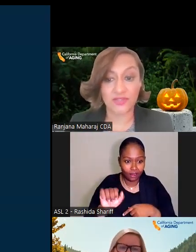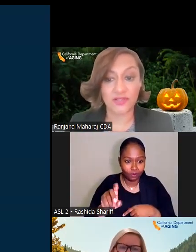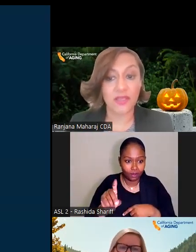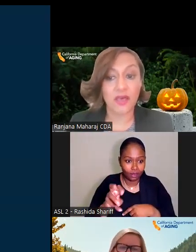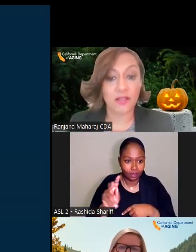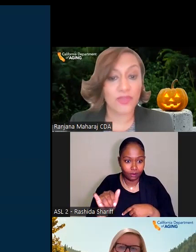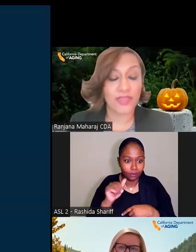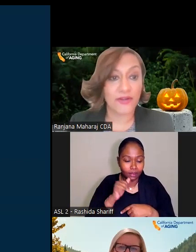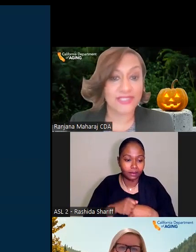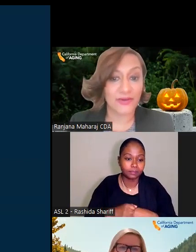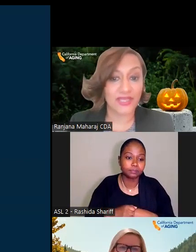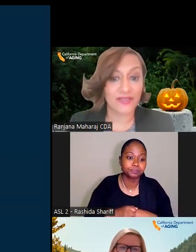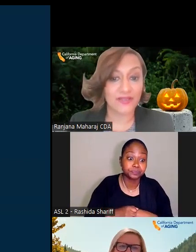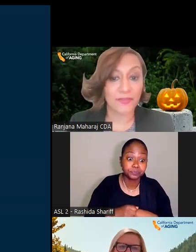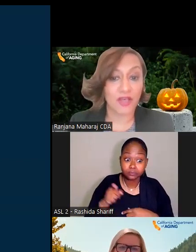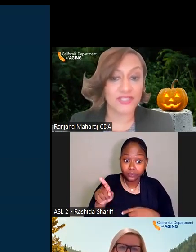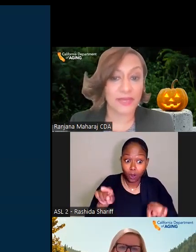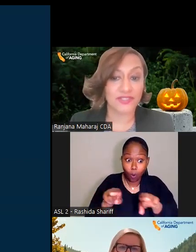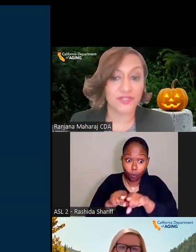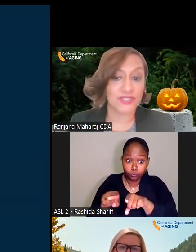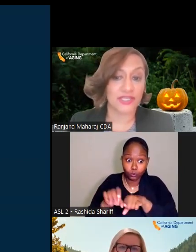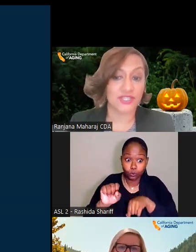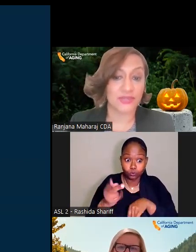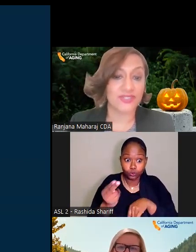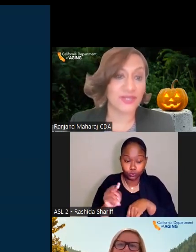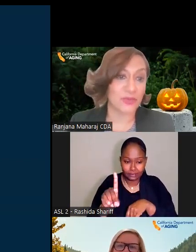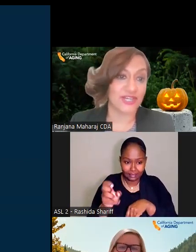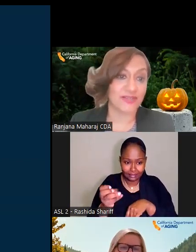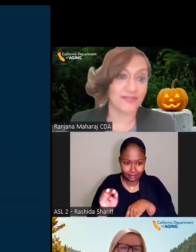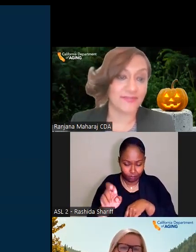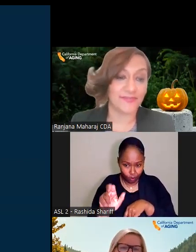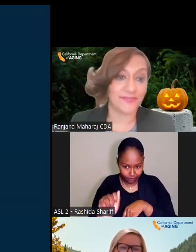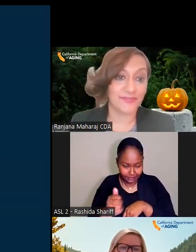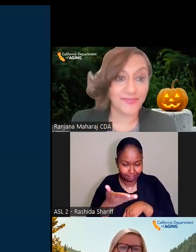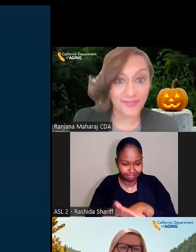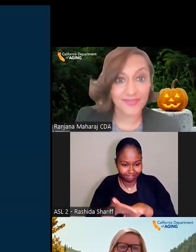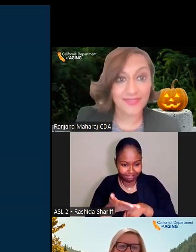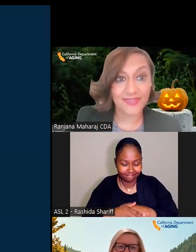Coordinating Council, along with Eric Dowdy from the Alzheimer's Association, who is the co-chair.